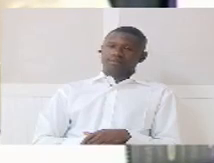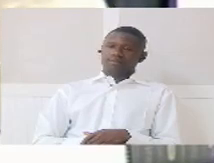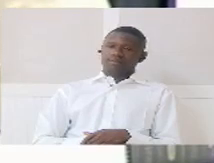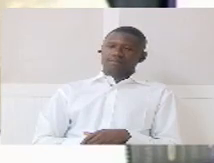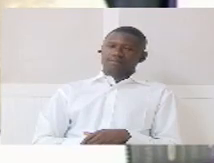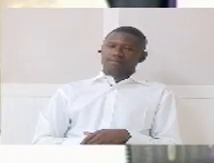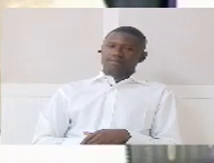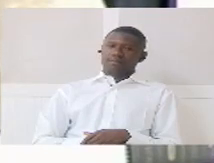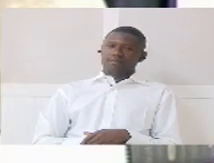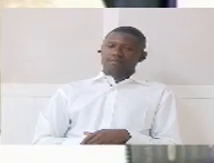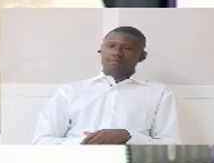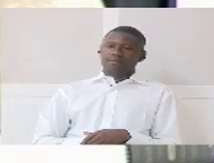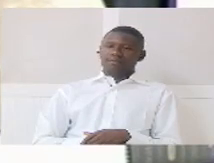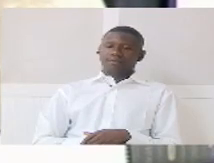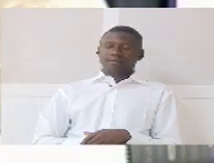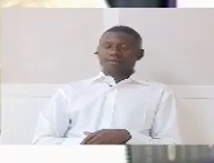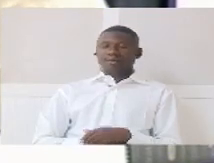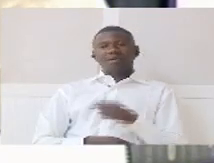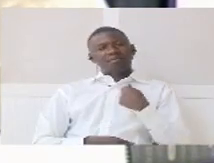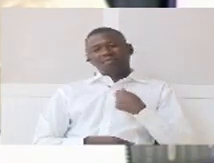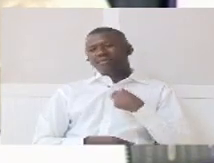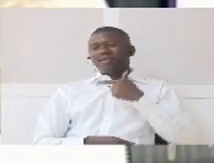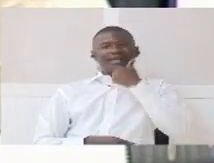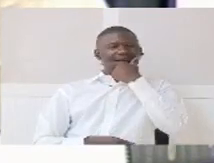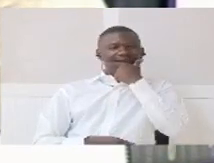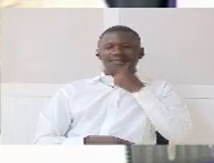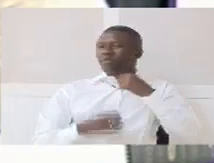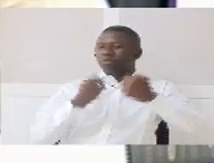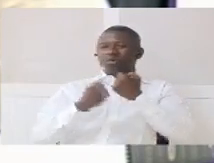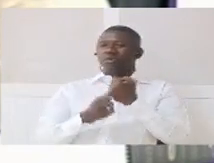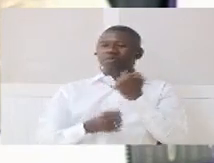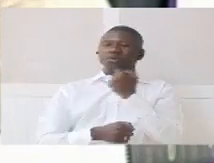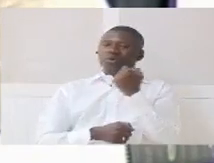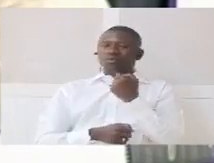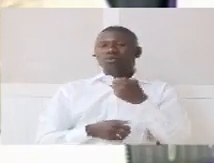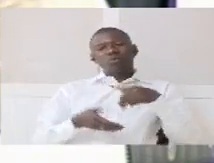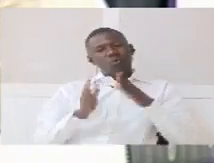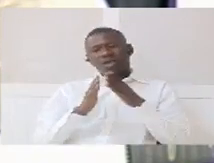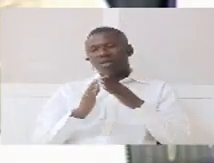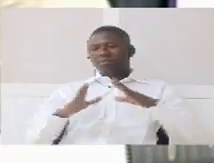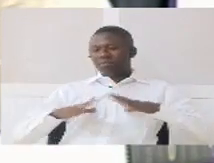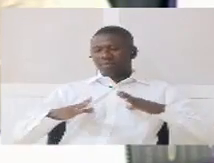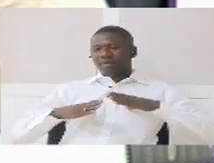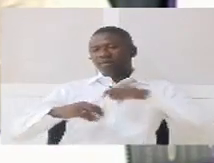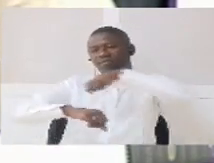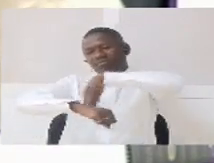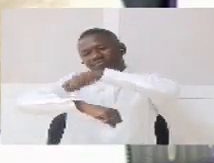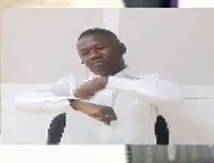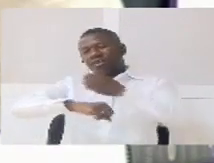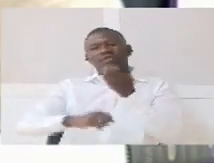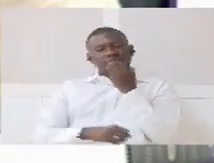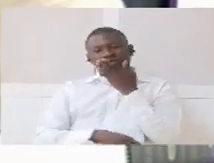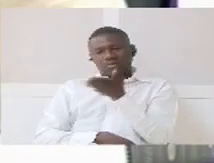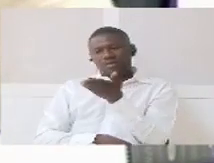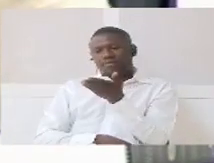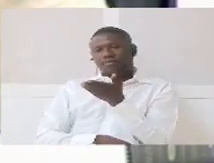Tabirinya lo tabirinya ko la jele tabirinya. I'm laughing because of the manner of the preparation of the food. Maybe mani